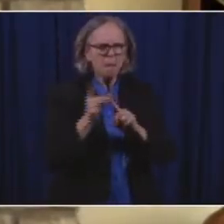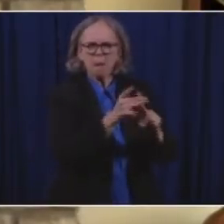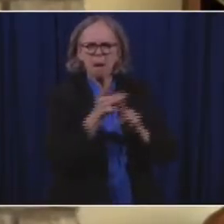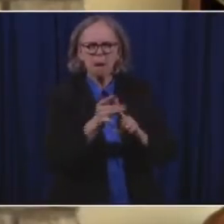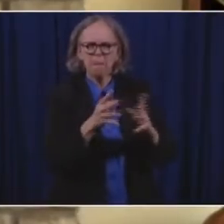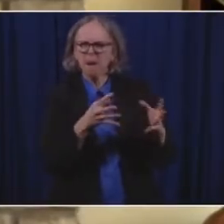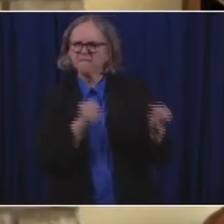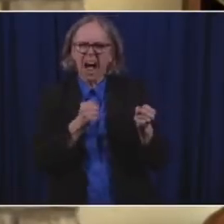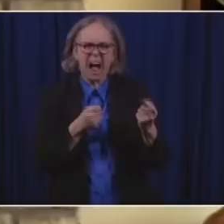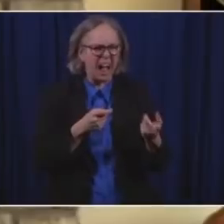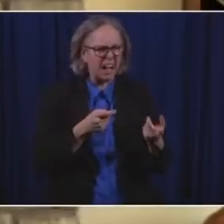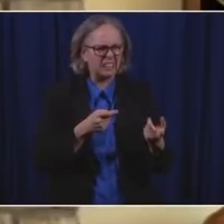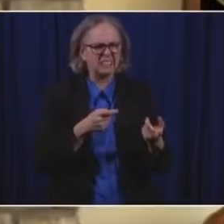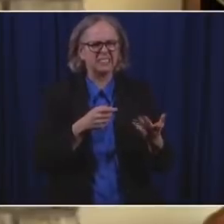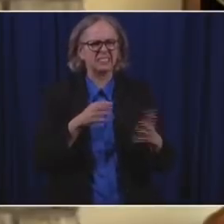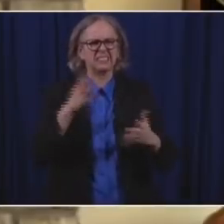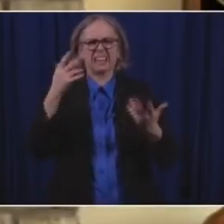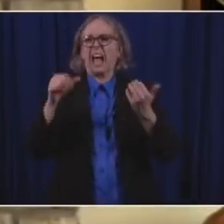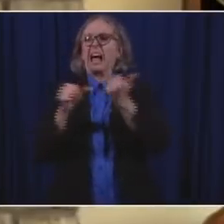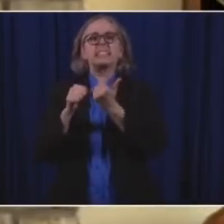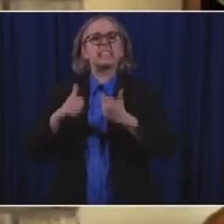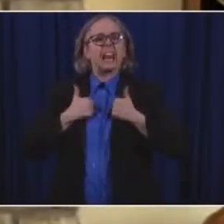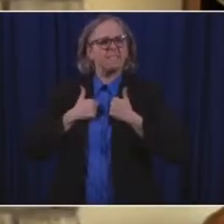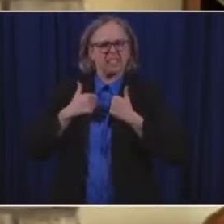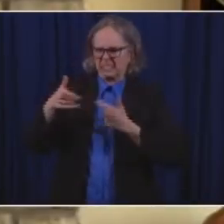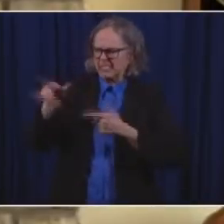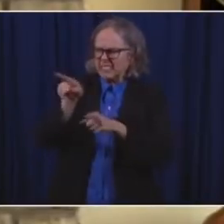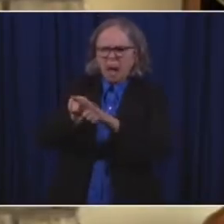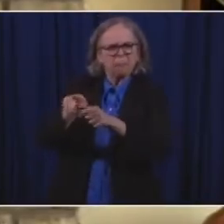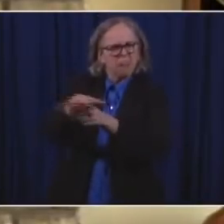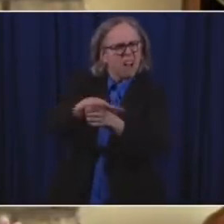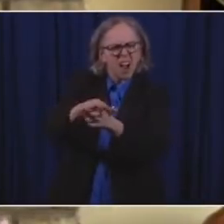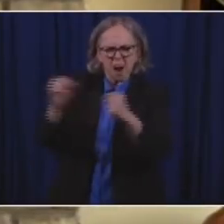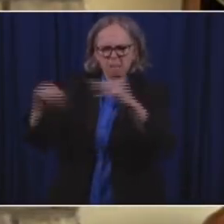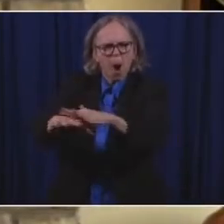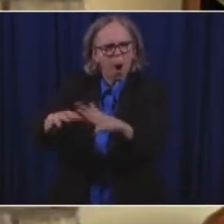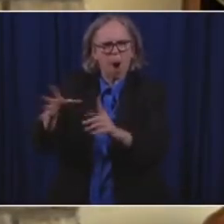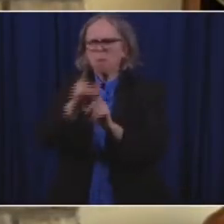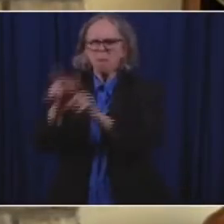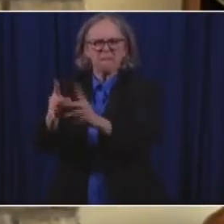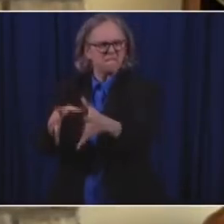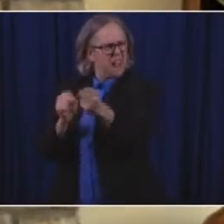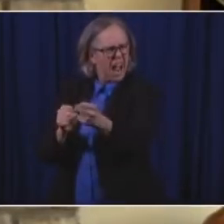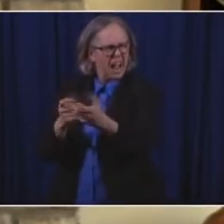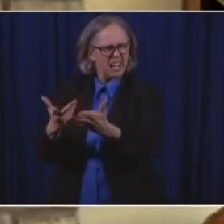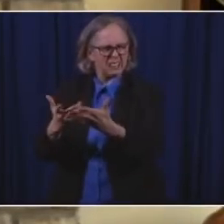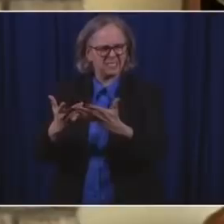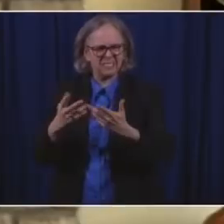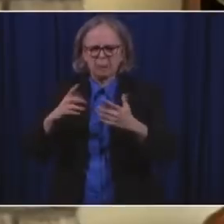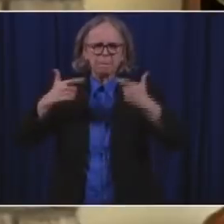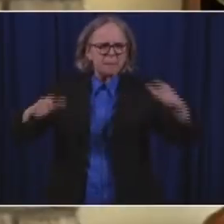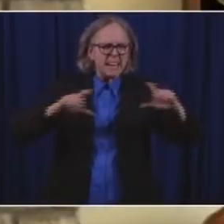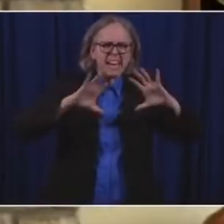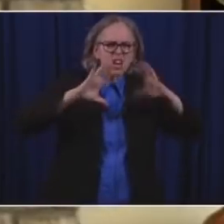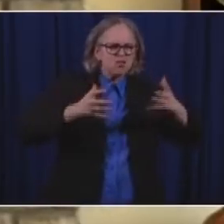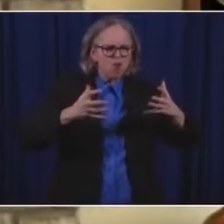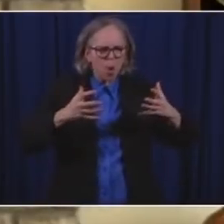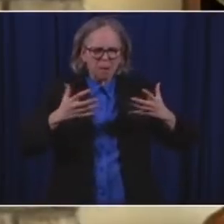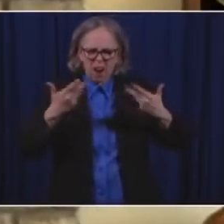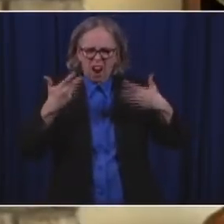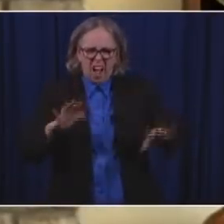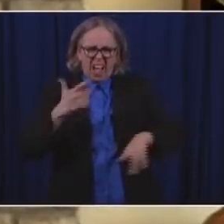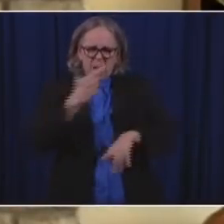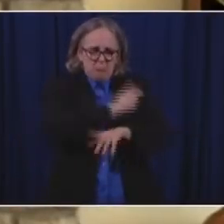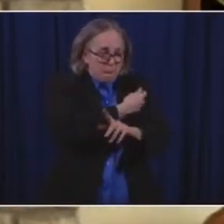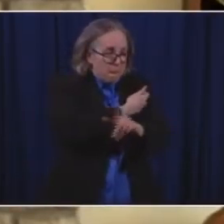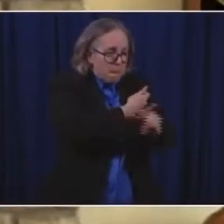and many of our assisted living. So if we can get those large groups vaccinated,